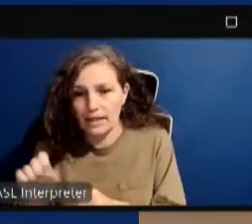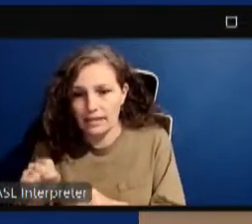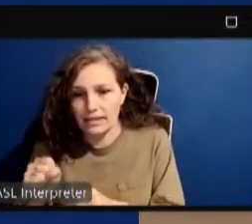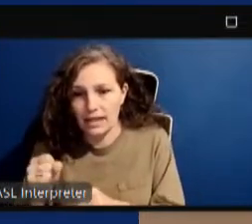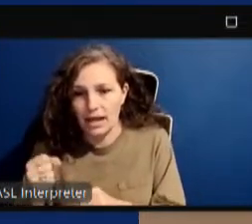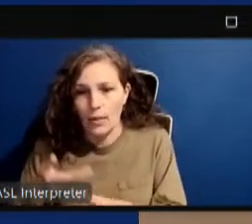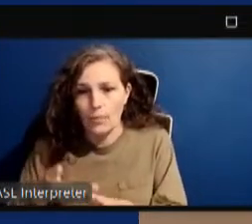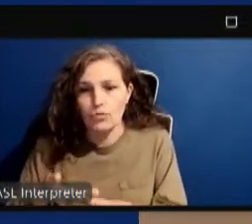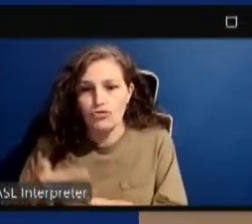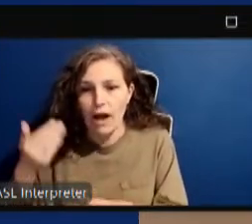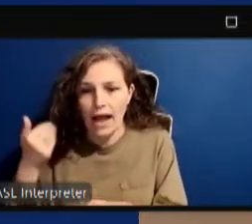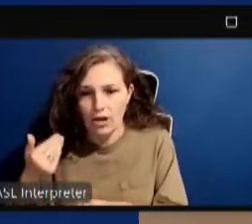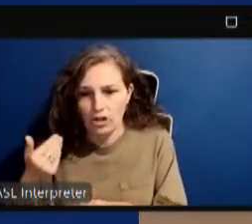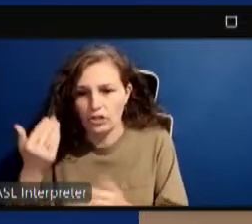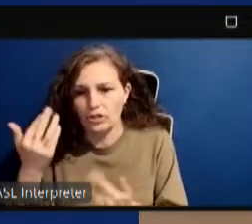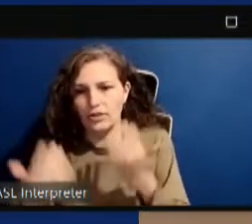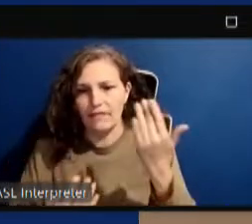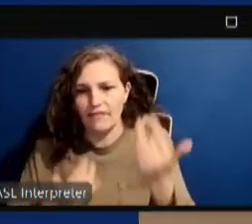the fire,